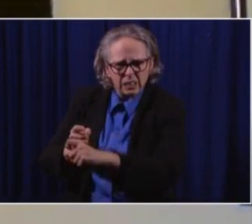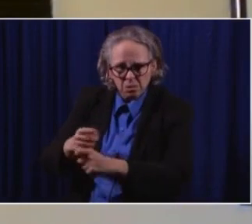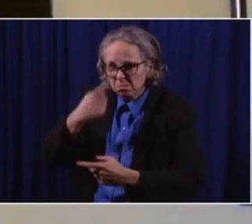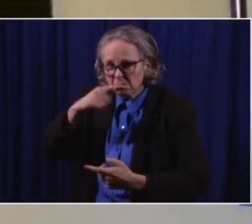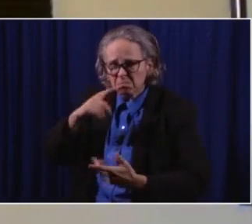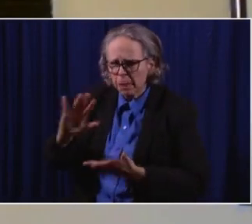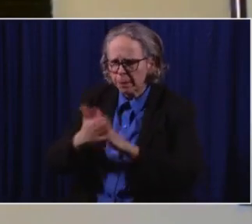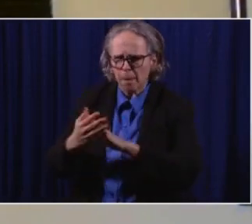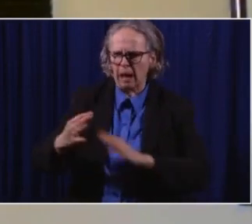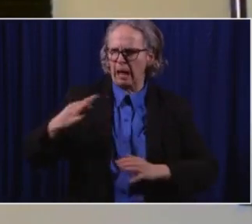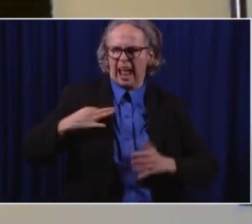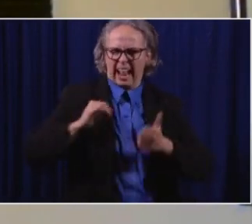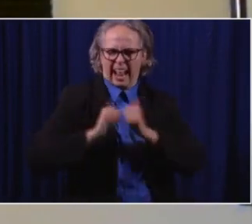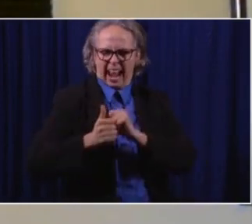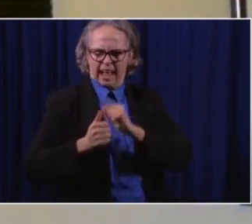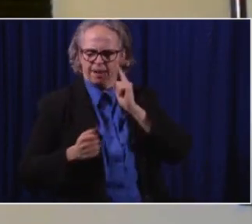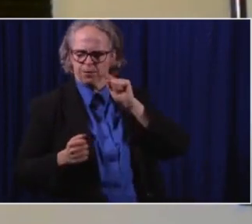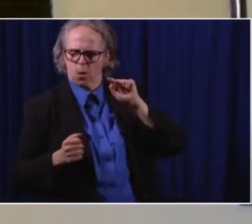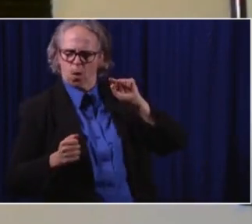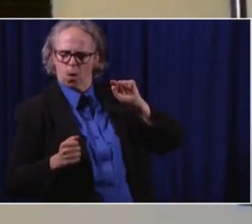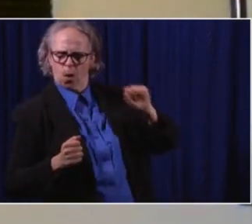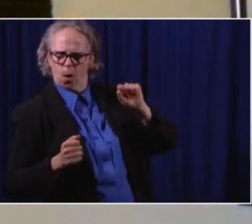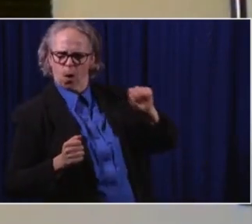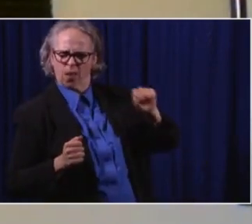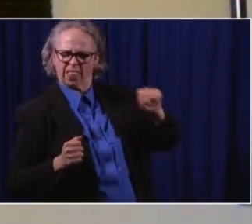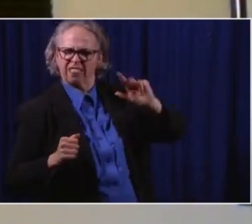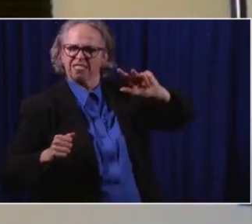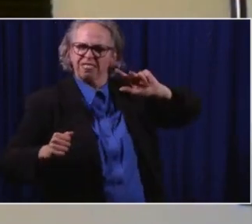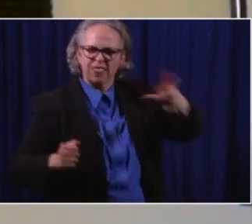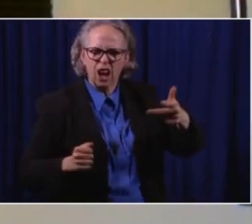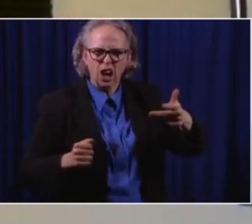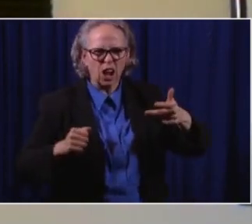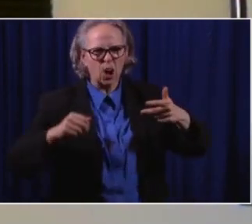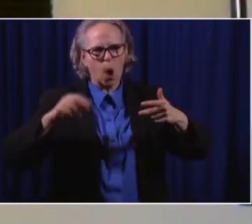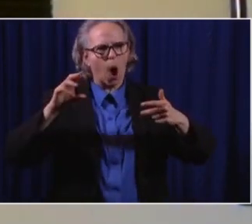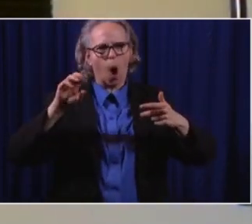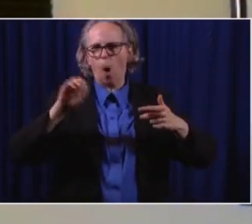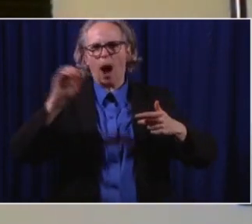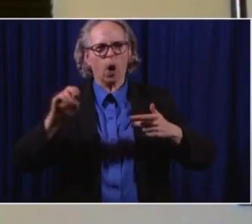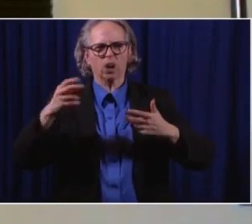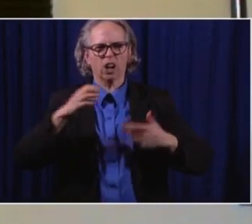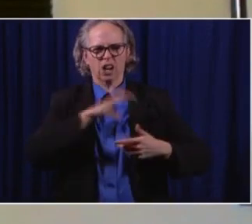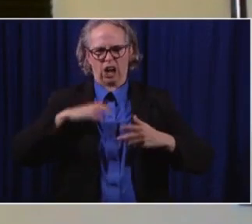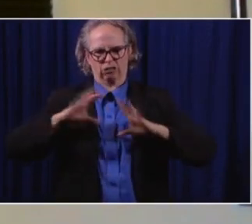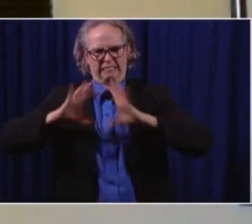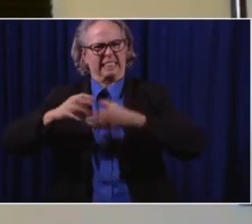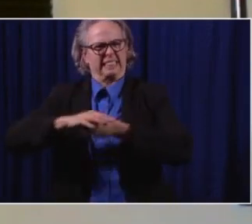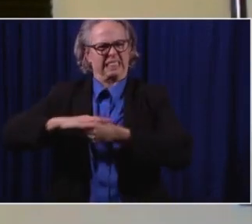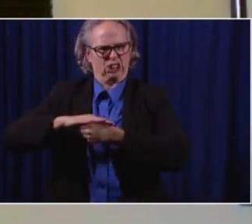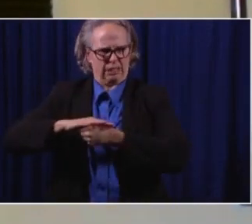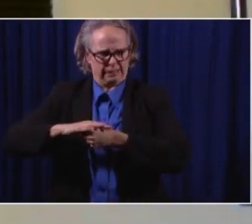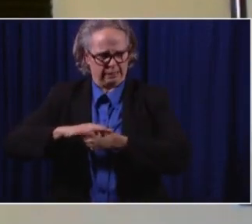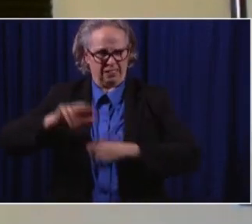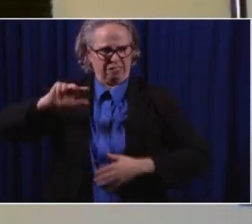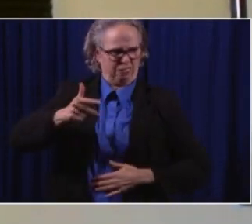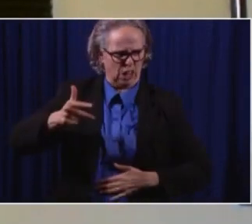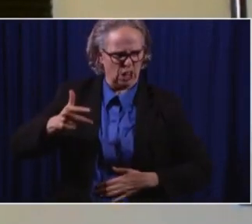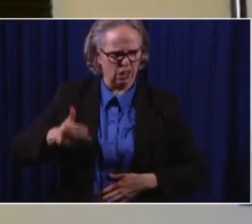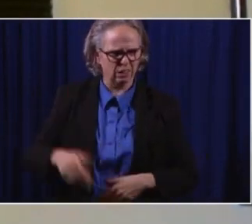at that time, it was the 3rd Ohio Congressional District. It's the district that Mike Turner has